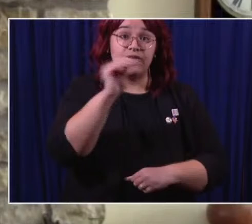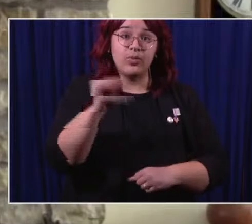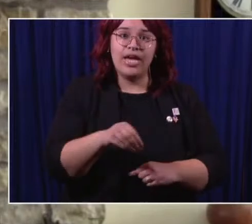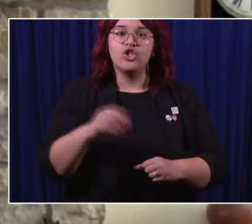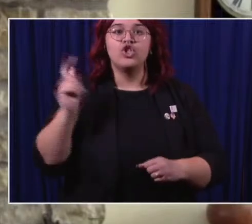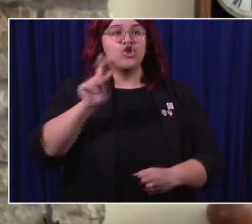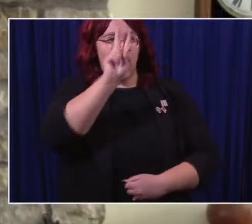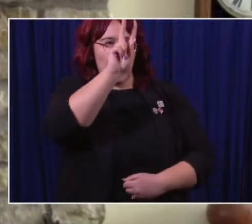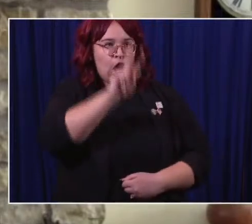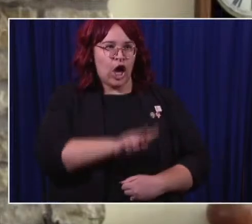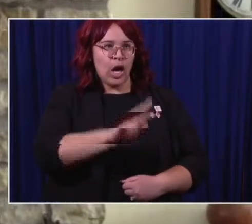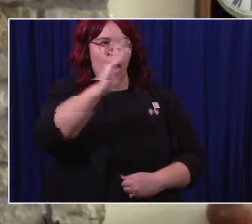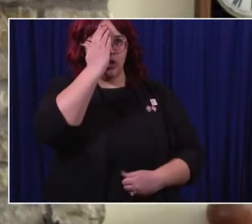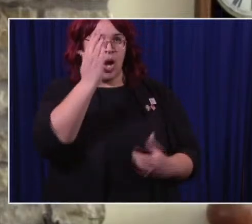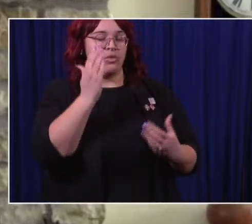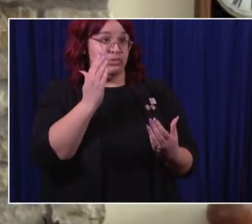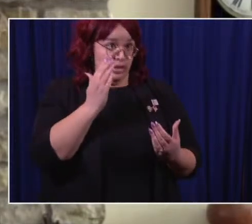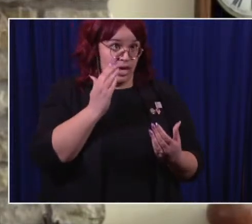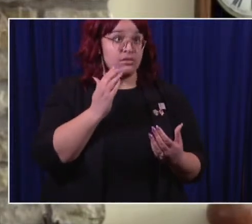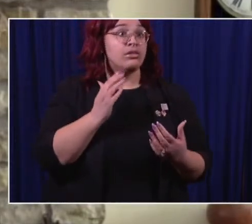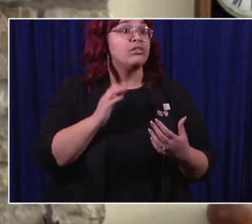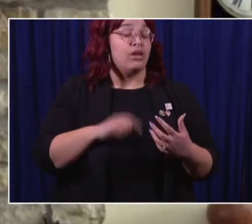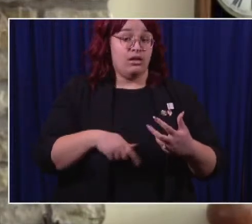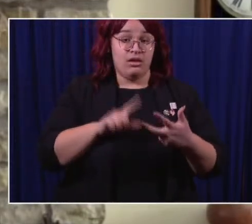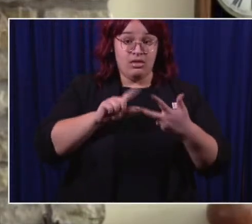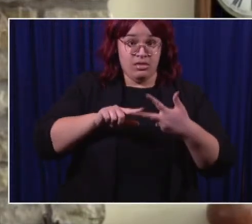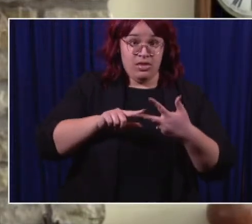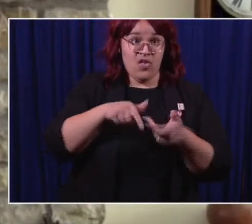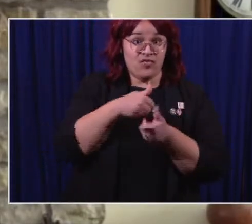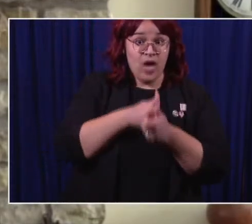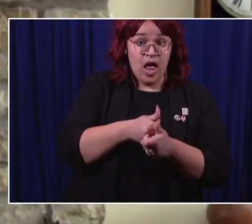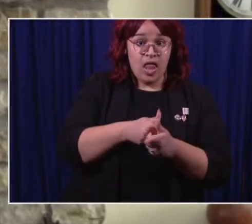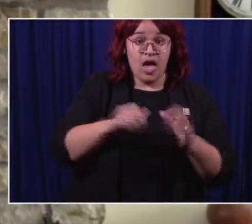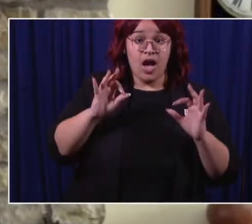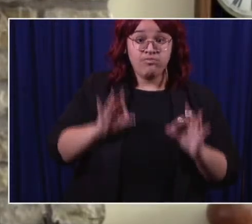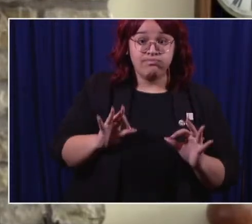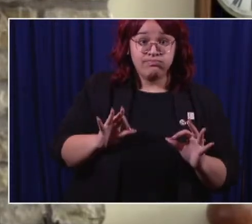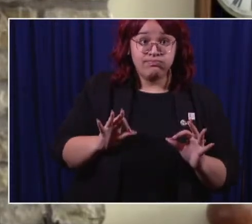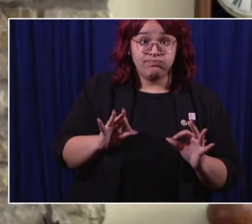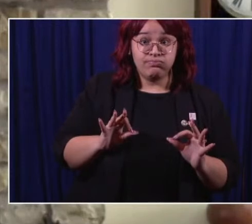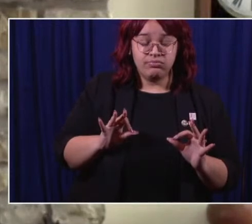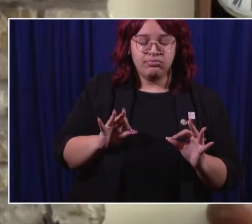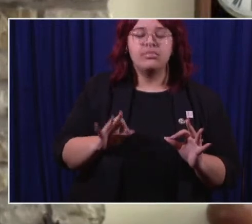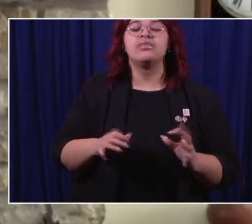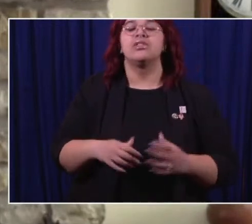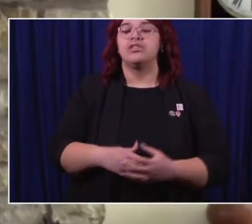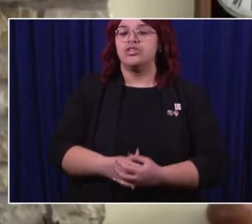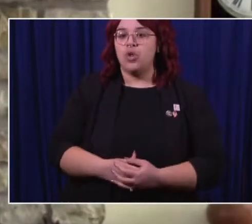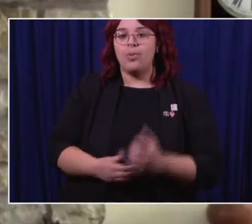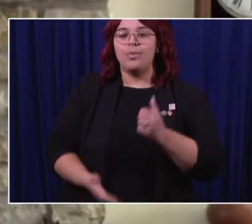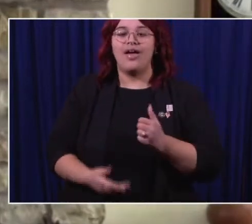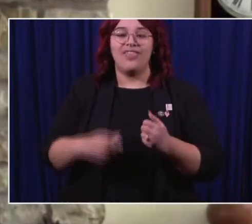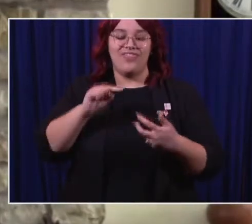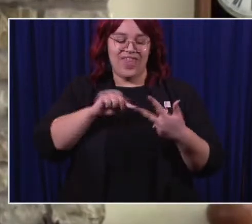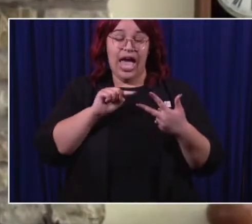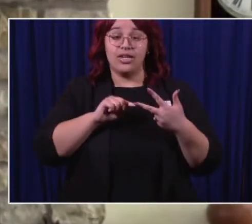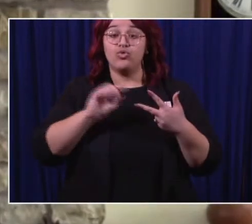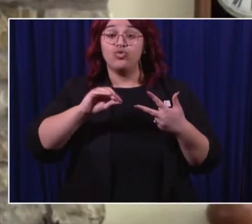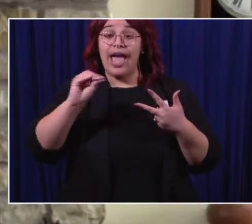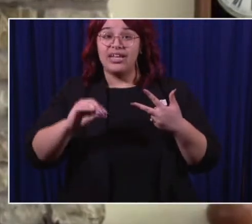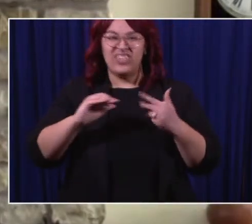and look at that. And that has changed, potentially has changed every week. So that helps determine